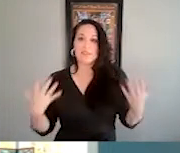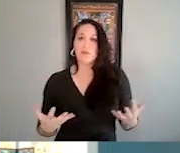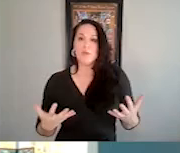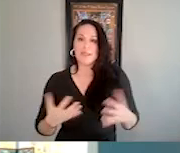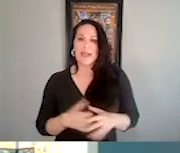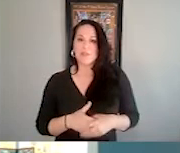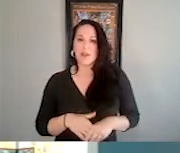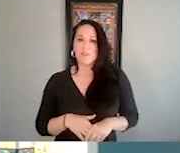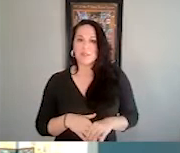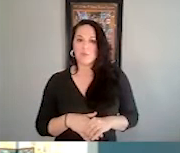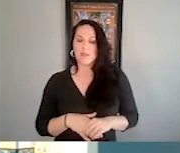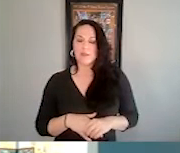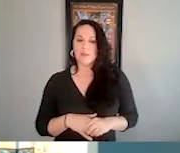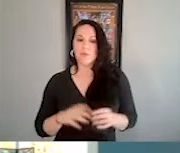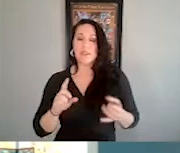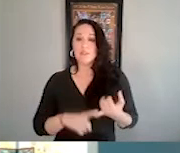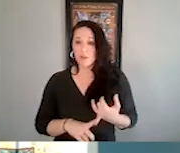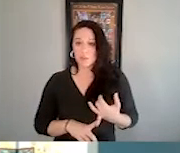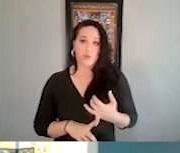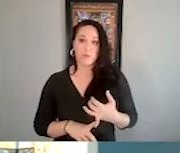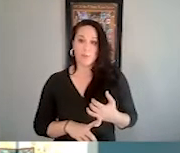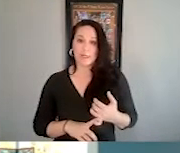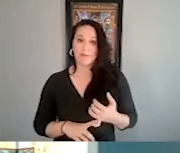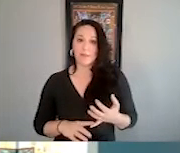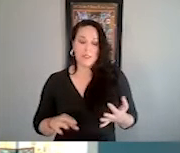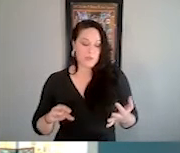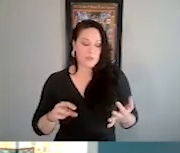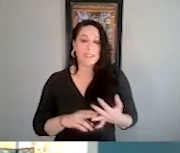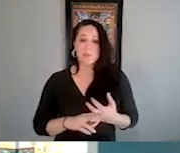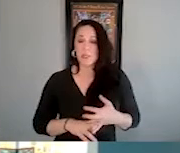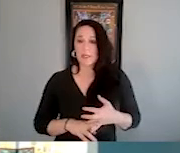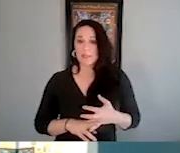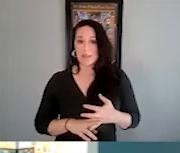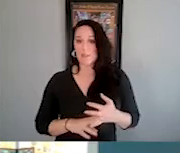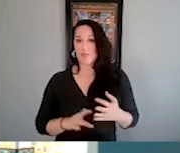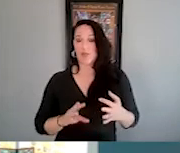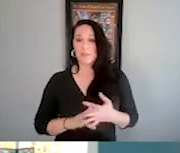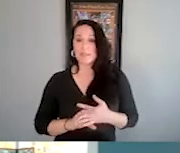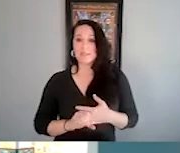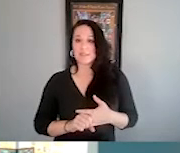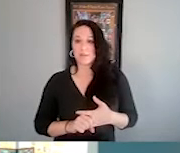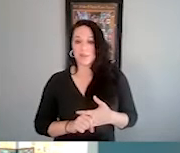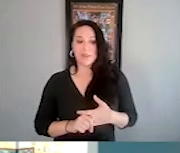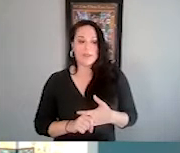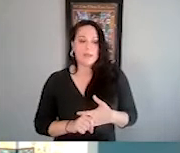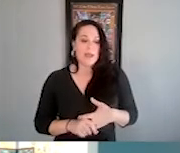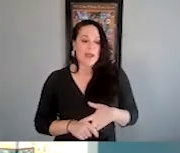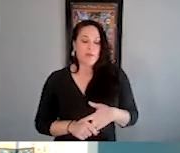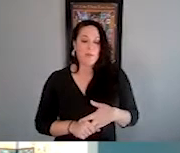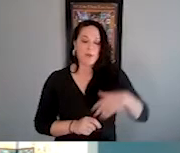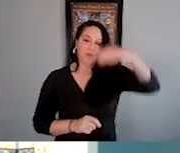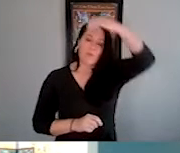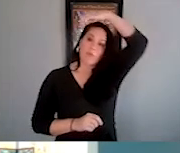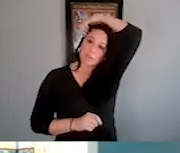who do we need to have this conversation with? Do we need to go to the school board meeting? Do we need to be talking to the commissioner, police, etc.?